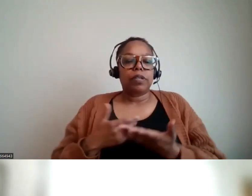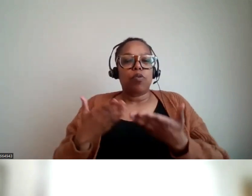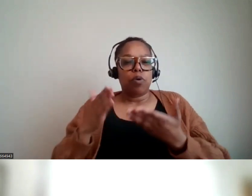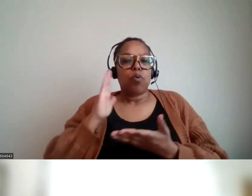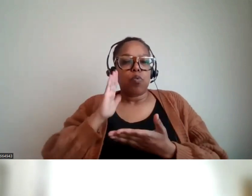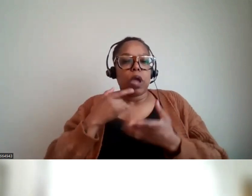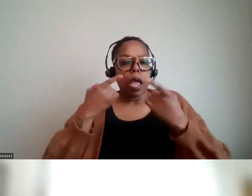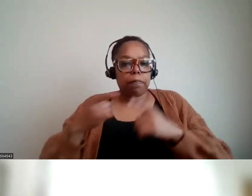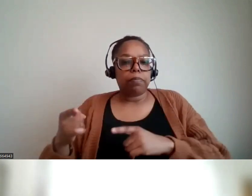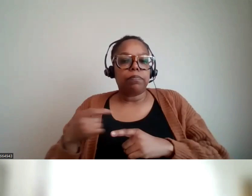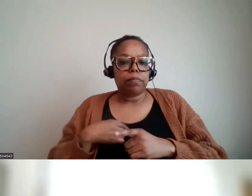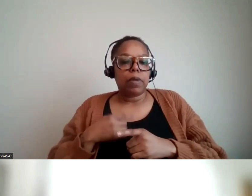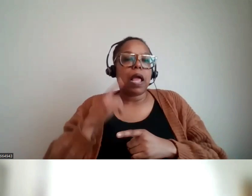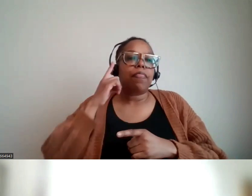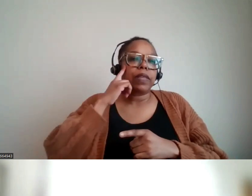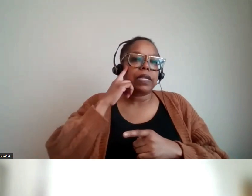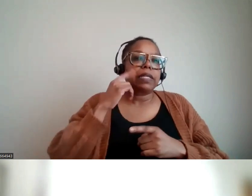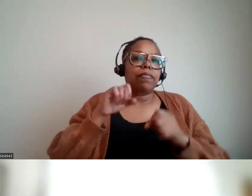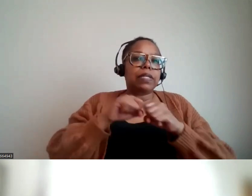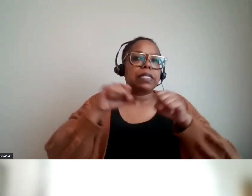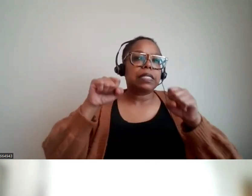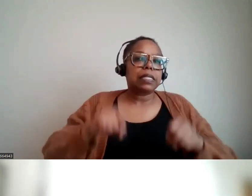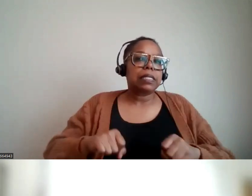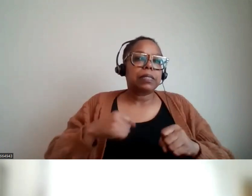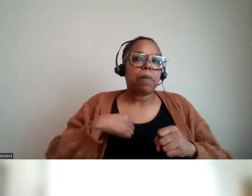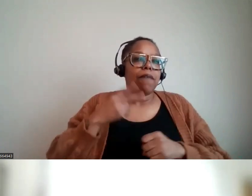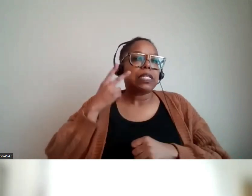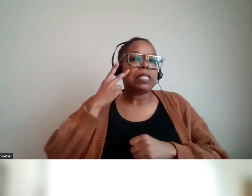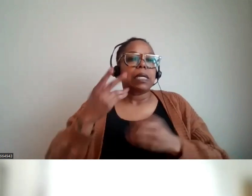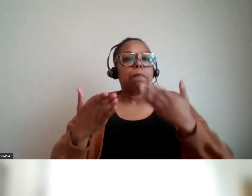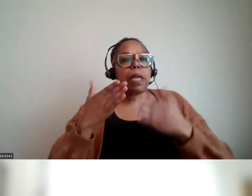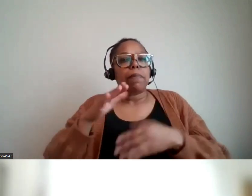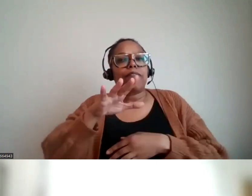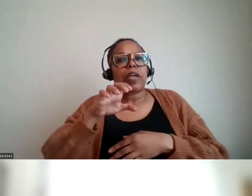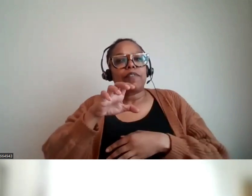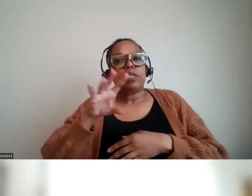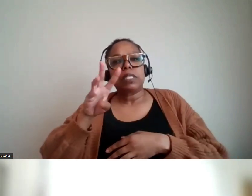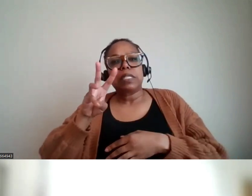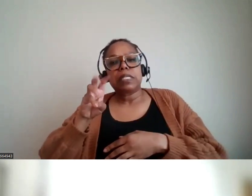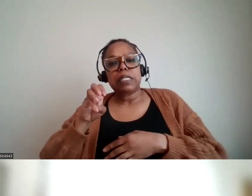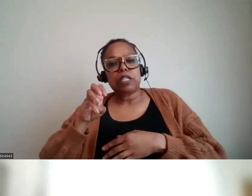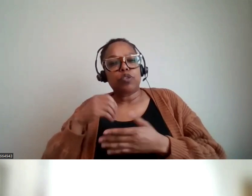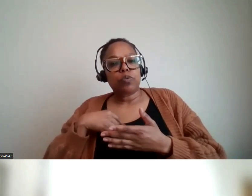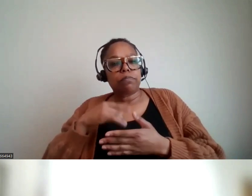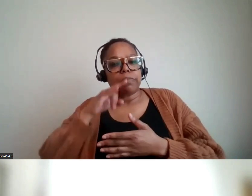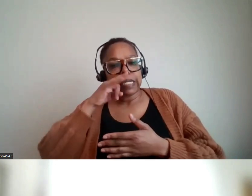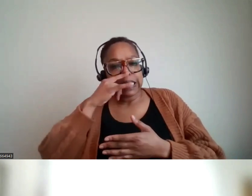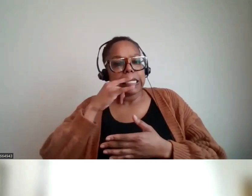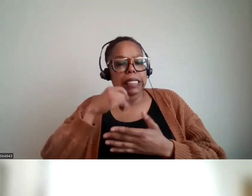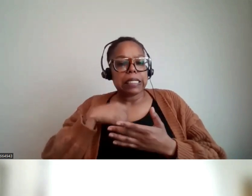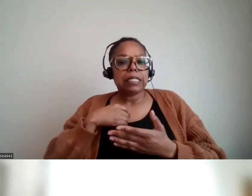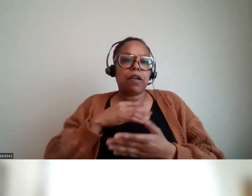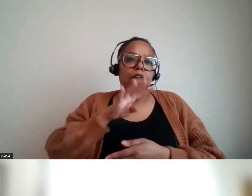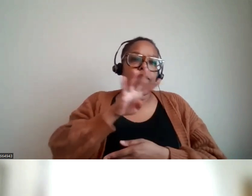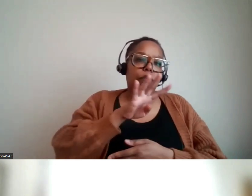whole system has seen about 500 or 600 kids. If I understand correctly, there's 4 of them. 3 of them are